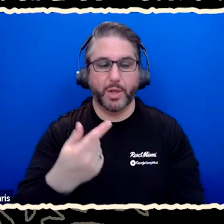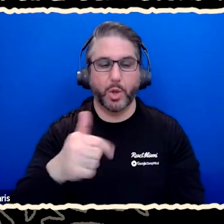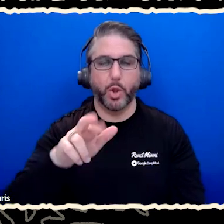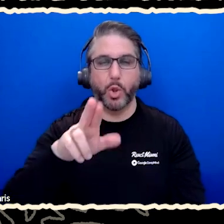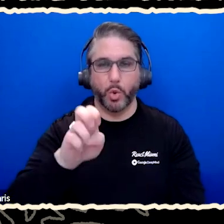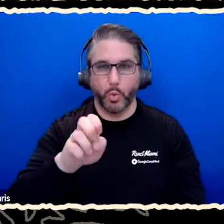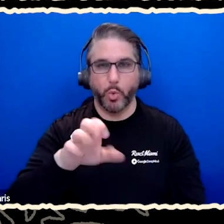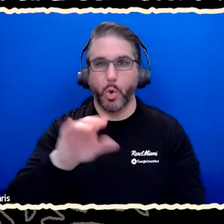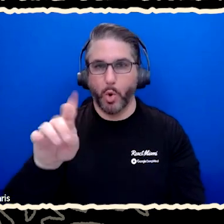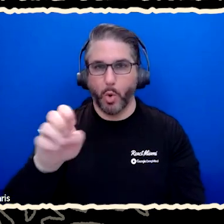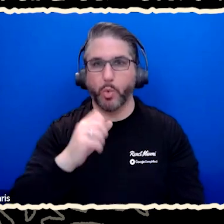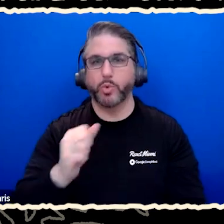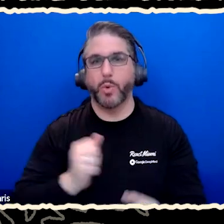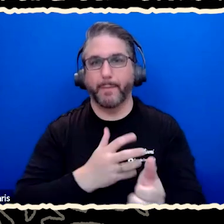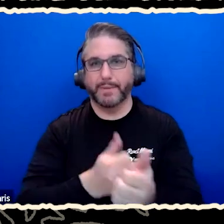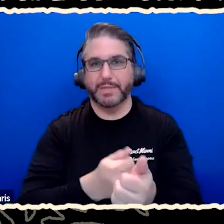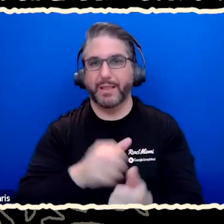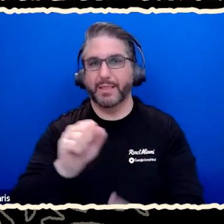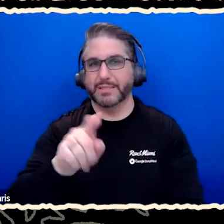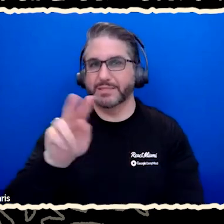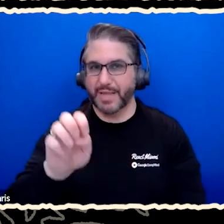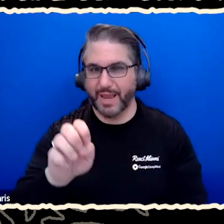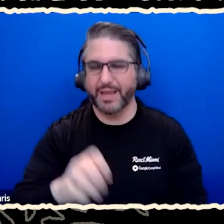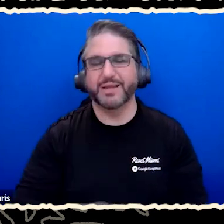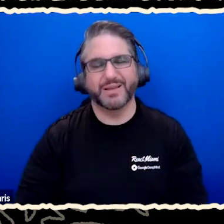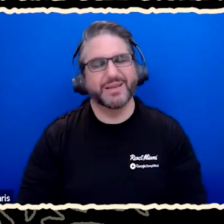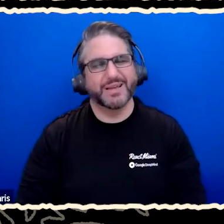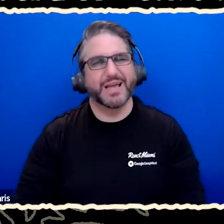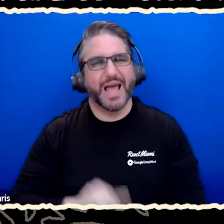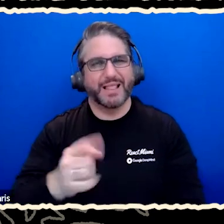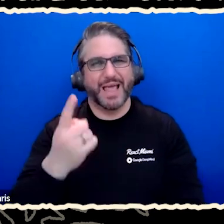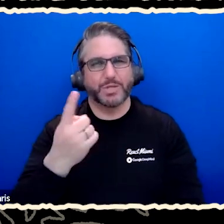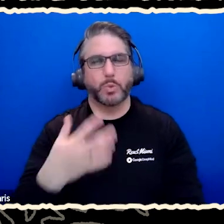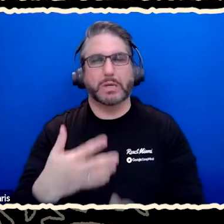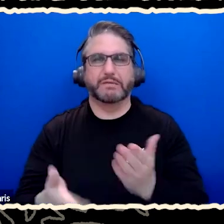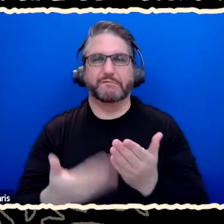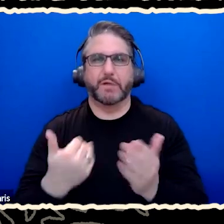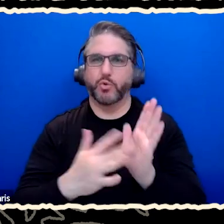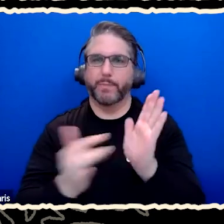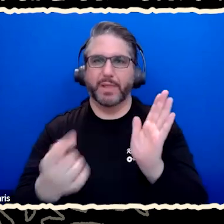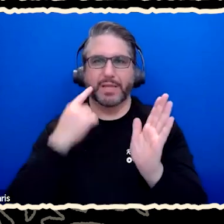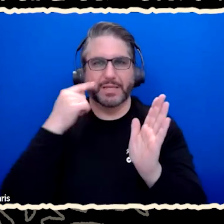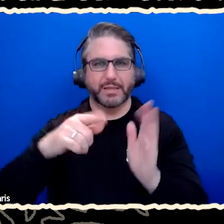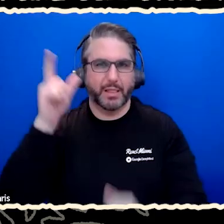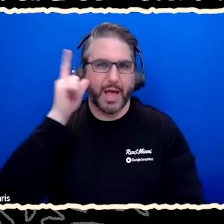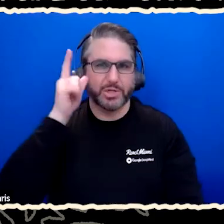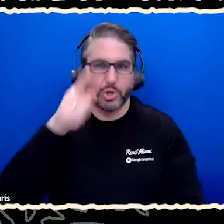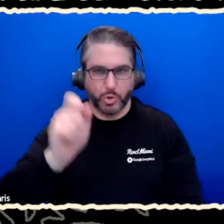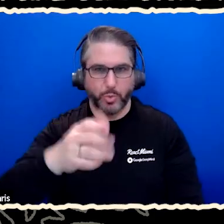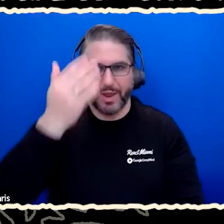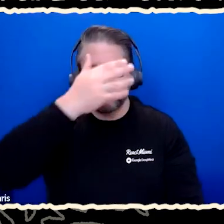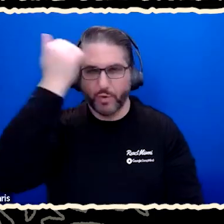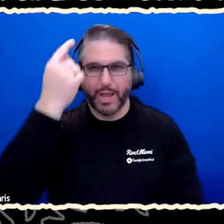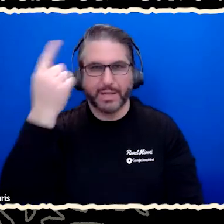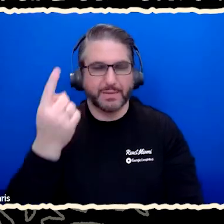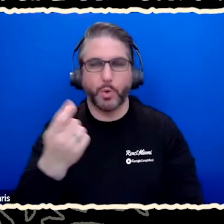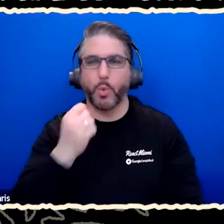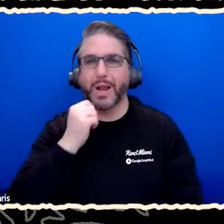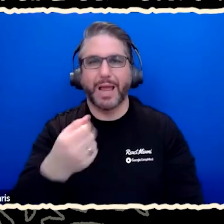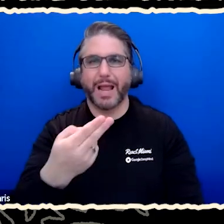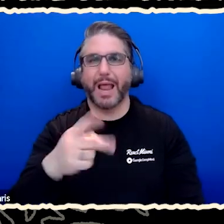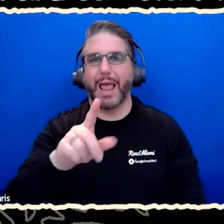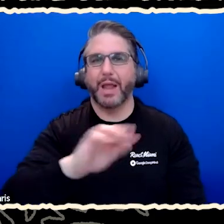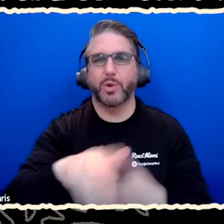state, and this is a place for vulnerabilities in the logic where you may forget about something or not handle all of the